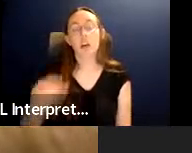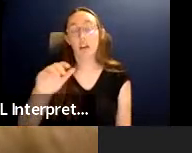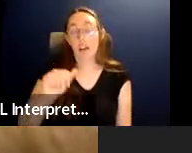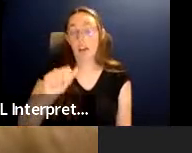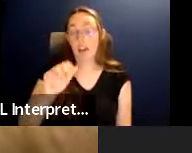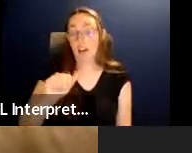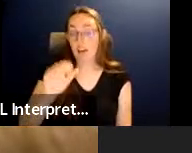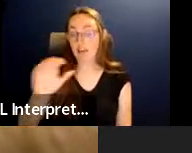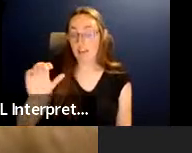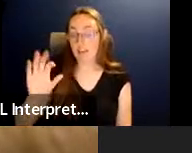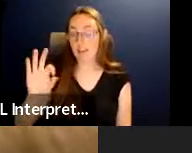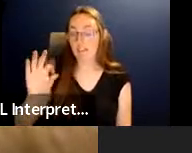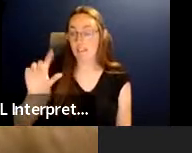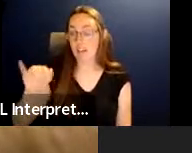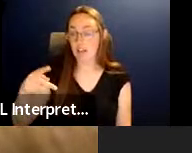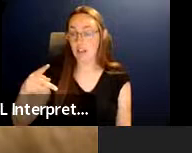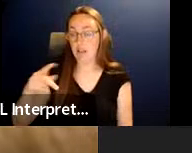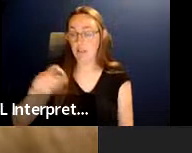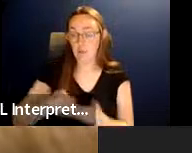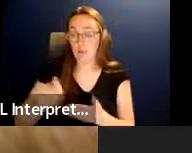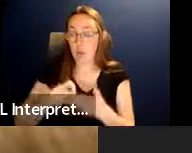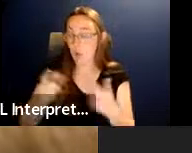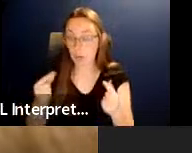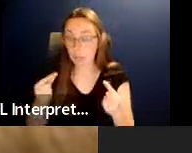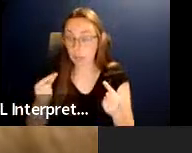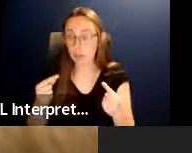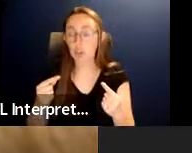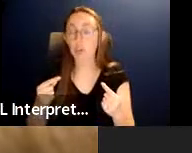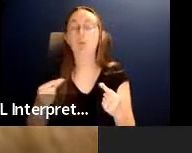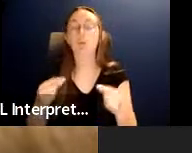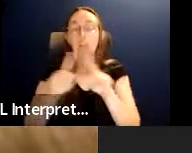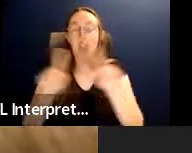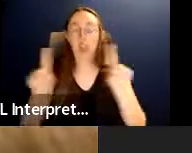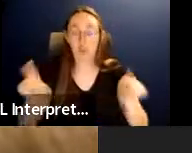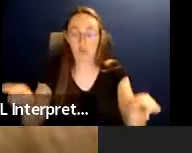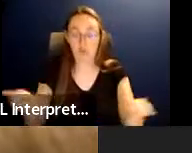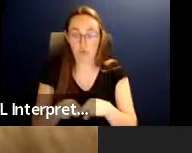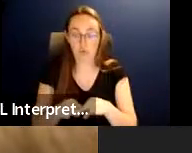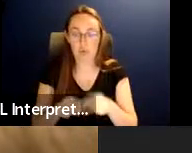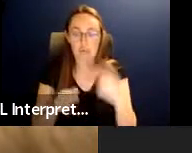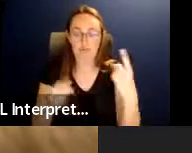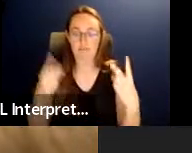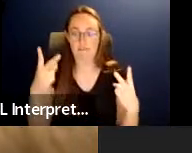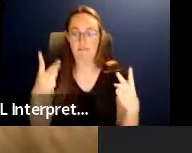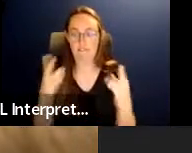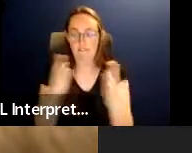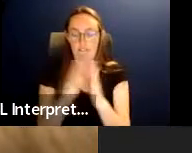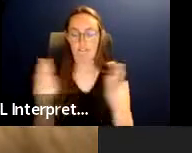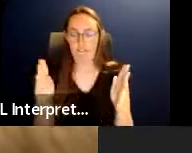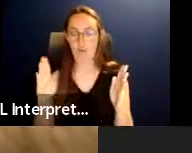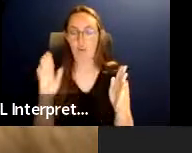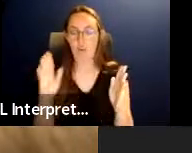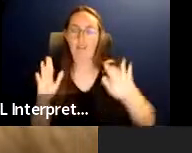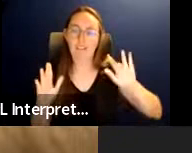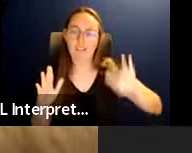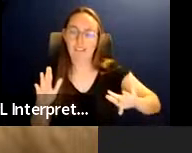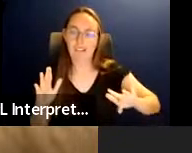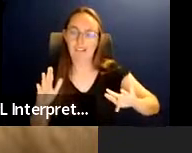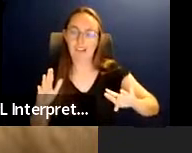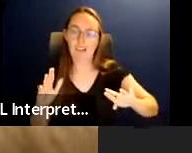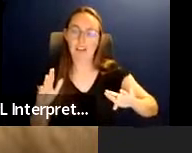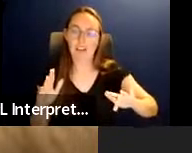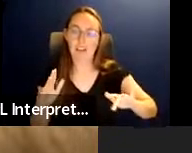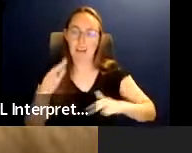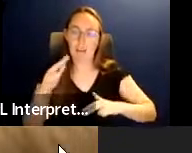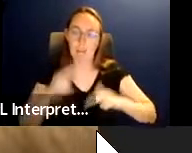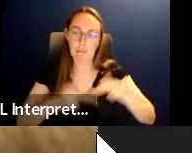it splits the screen in half. So what she will do is she will hit the built-in microphone when